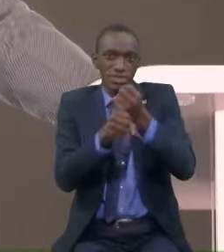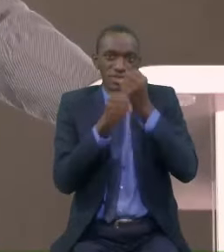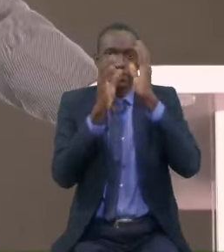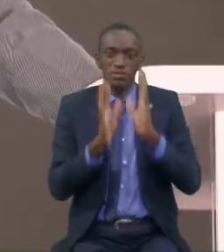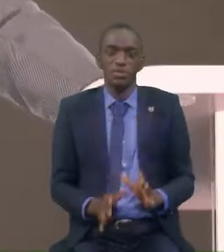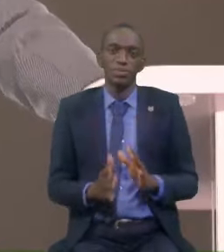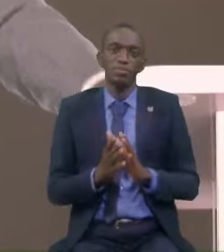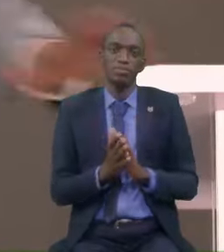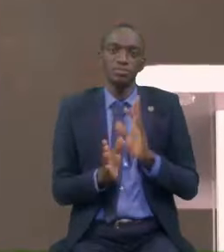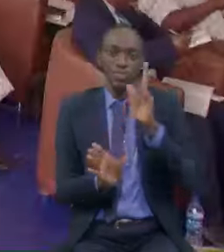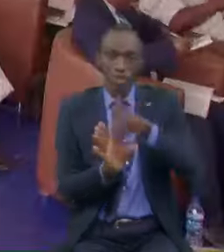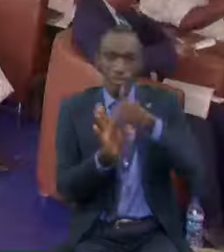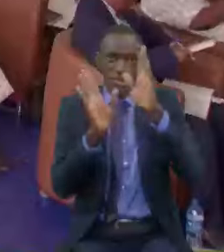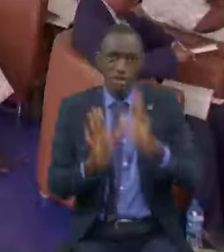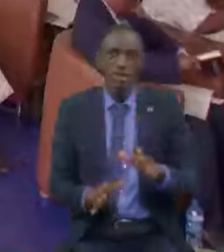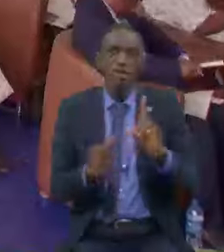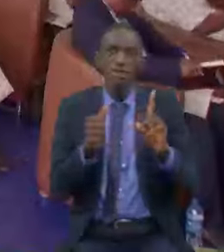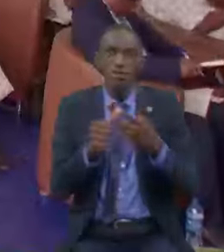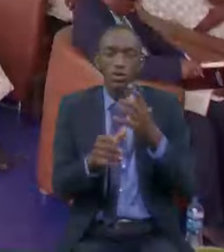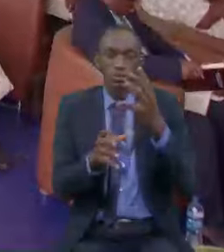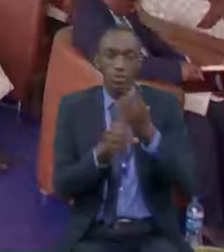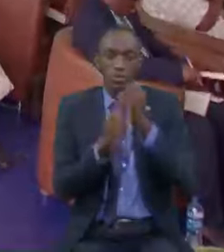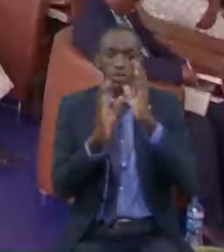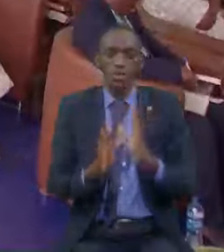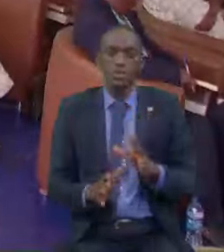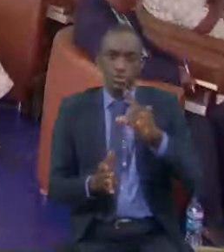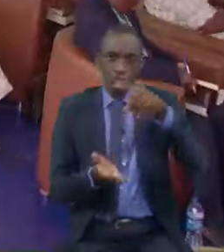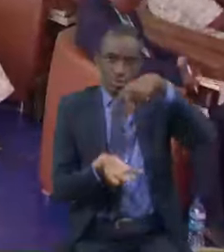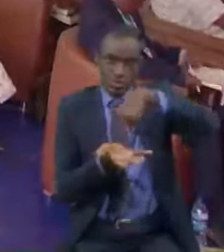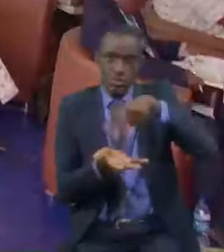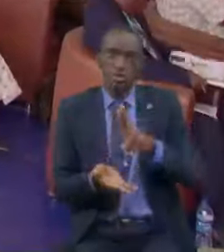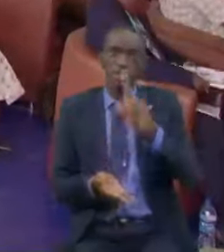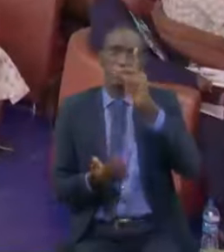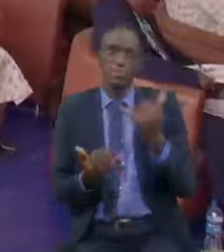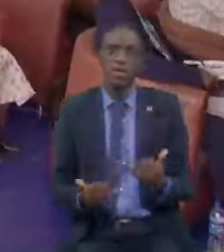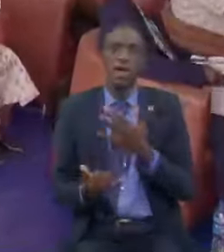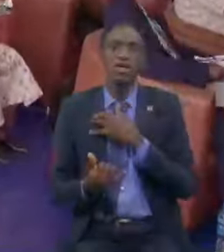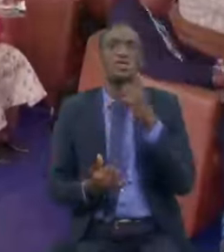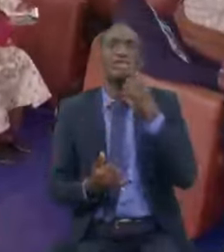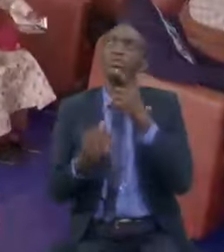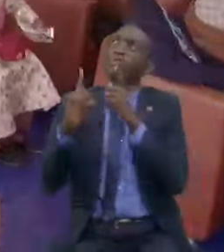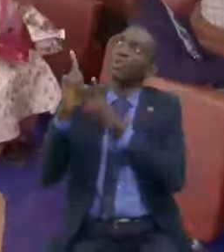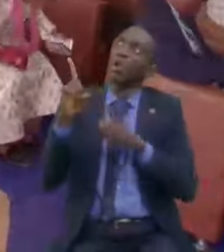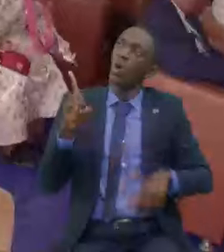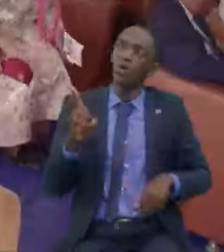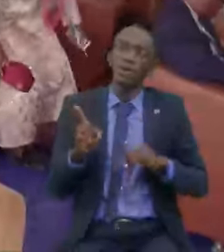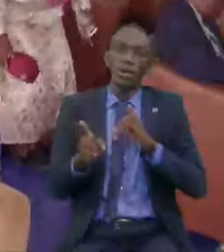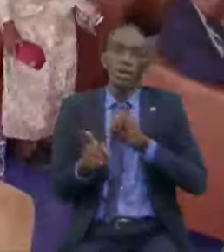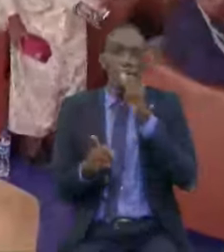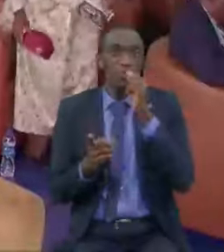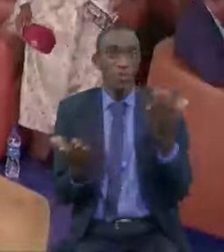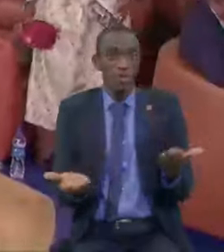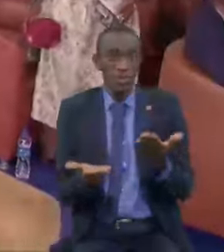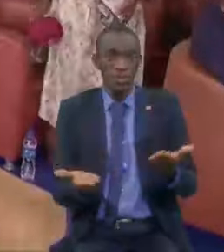Amen. What are you? Why don't you stand up and say, Lord, I am here. I will be the